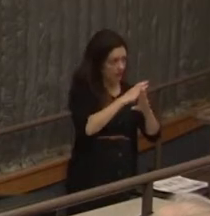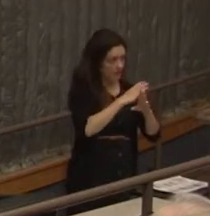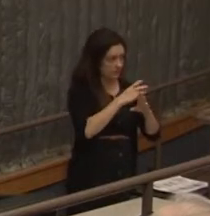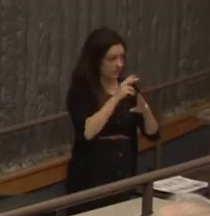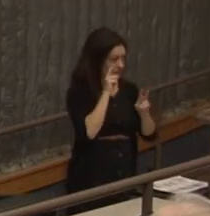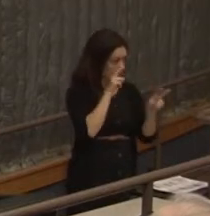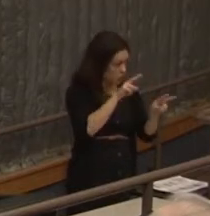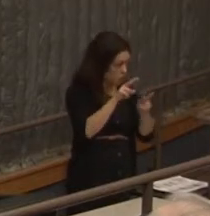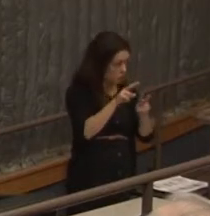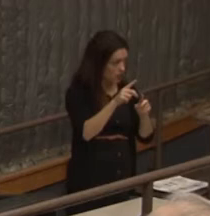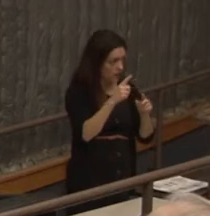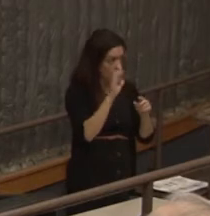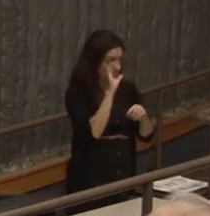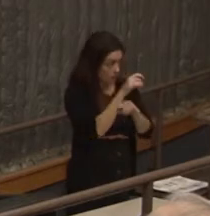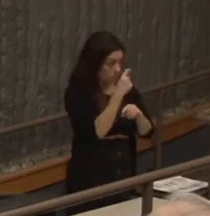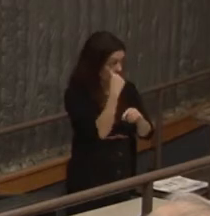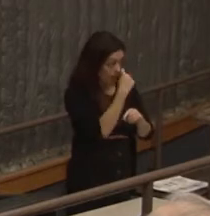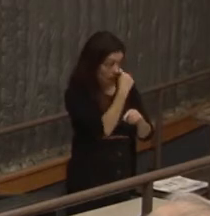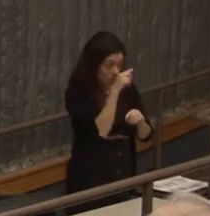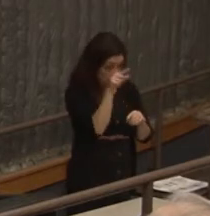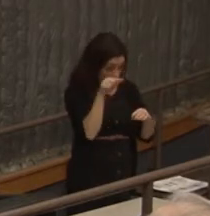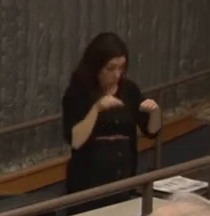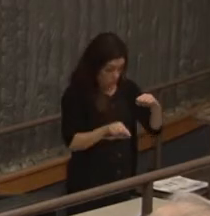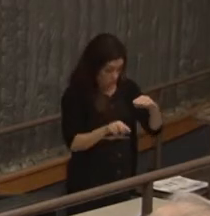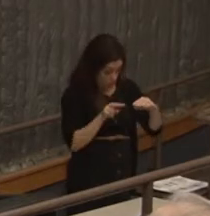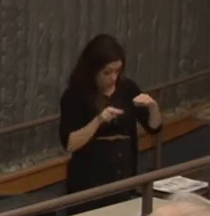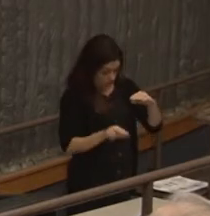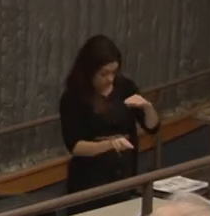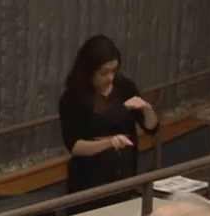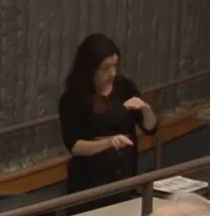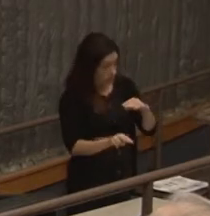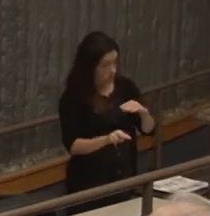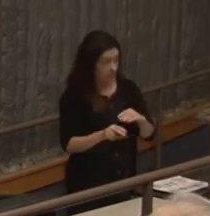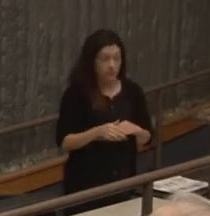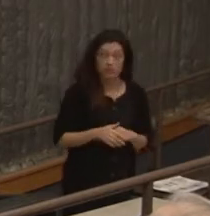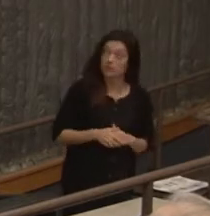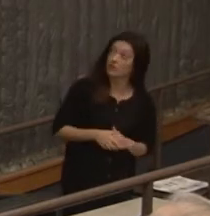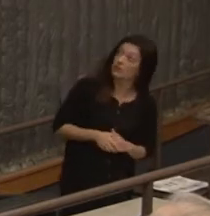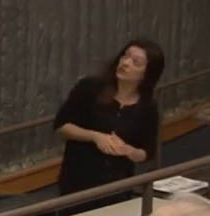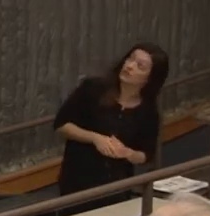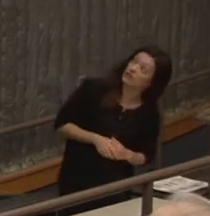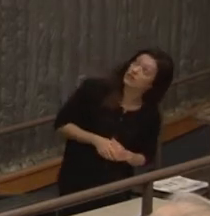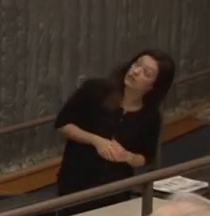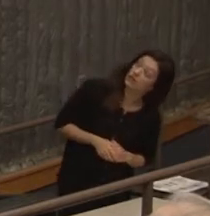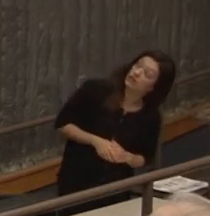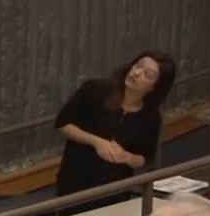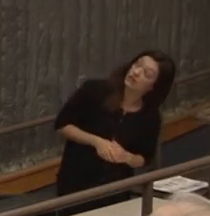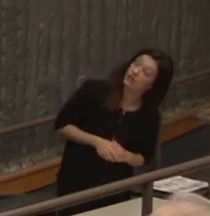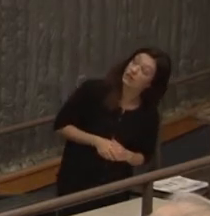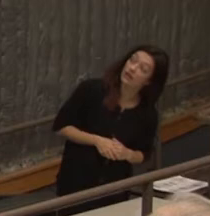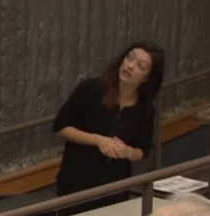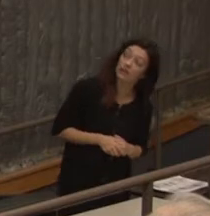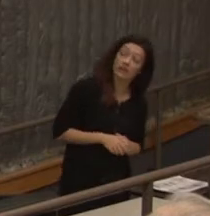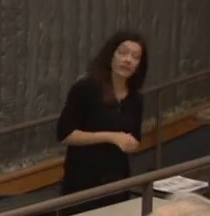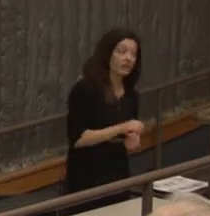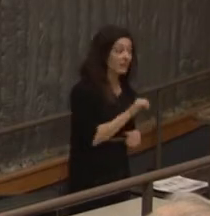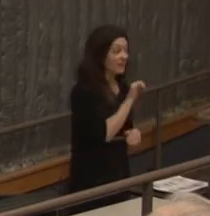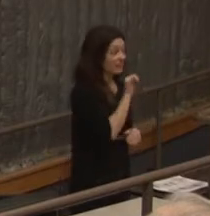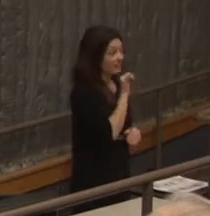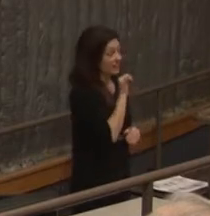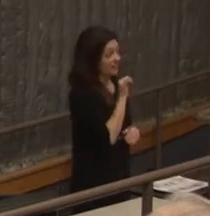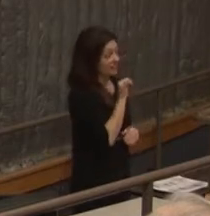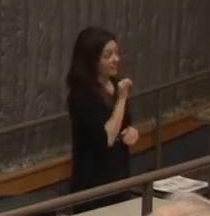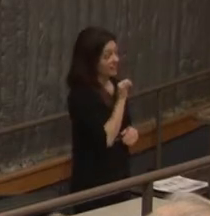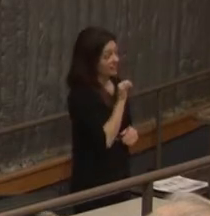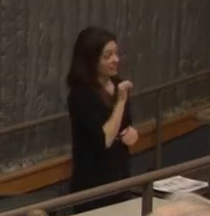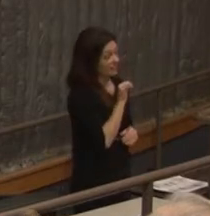at? An exposed cemetery of the dead. That's the truth of Ponari, although you don't